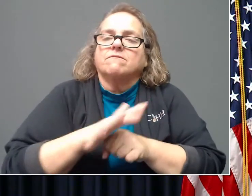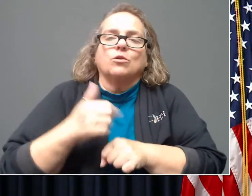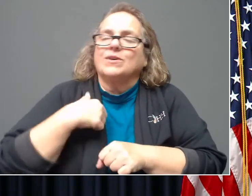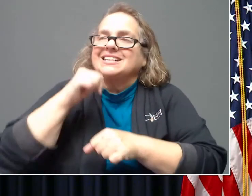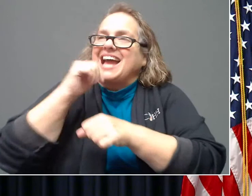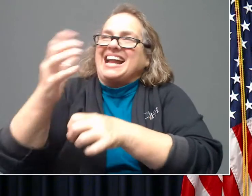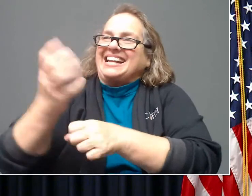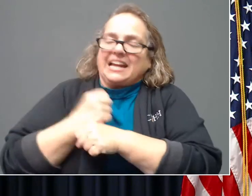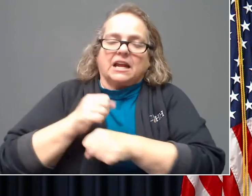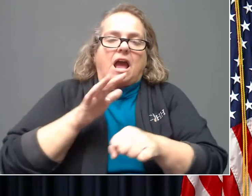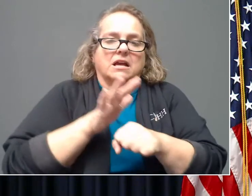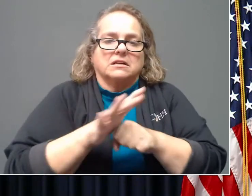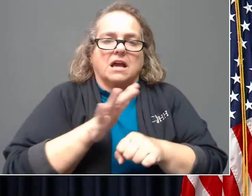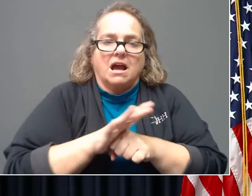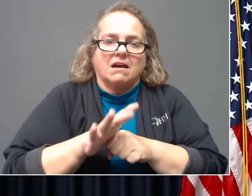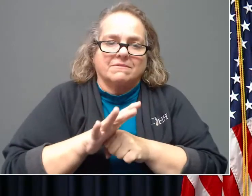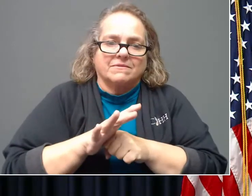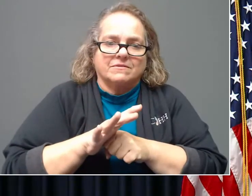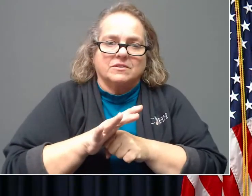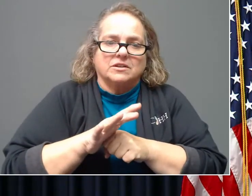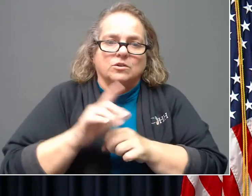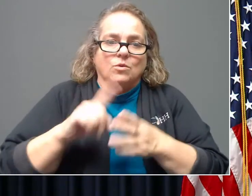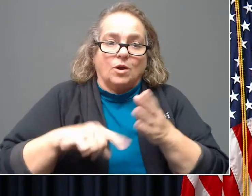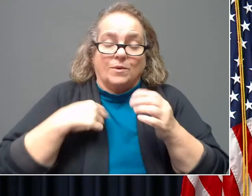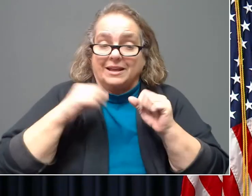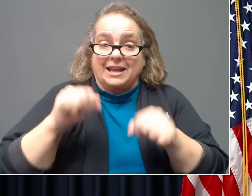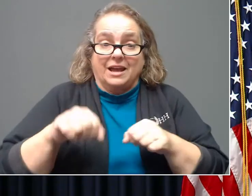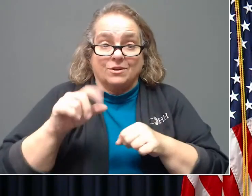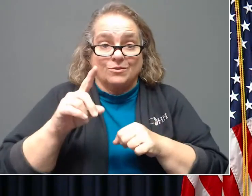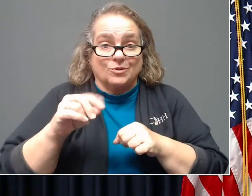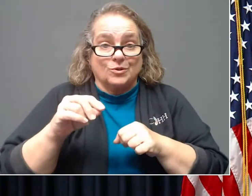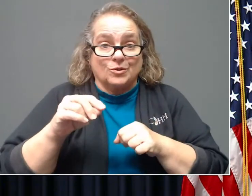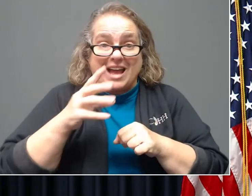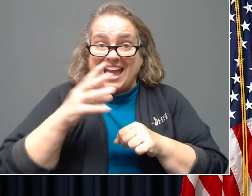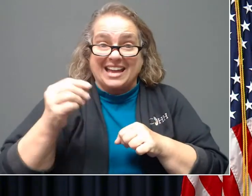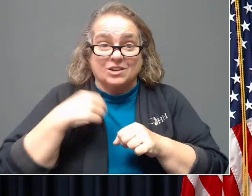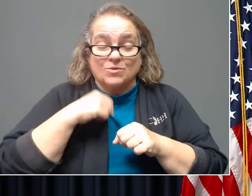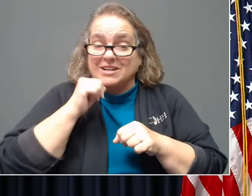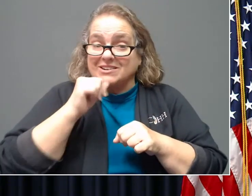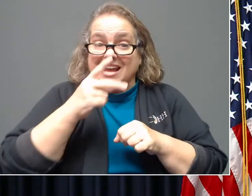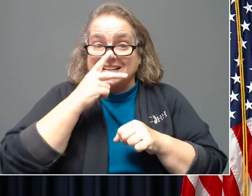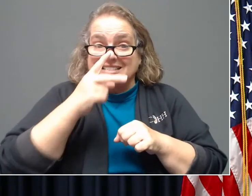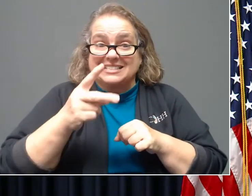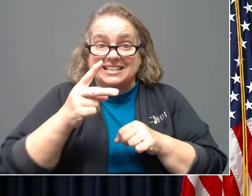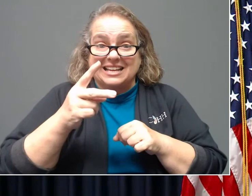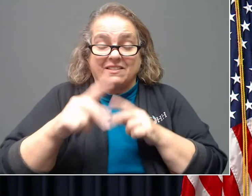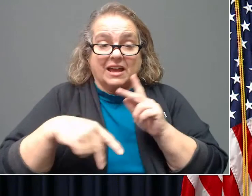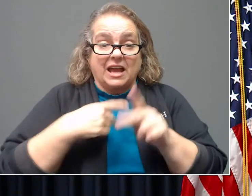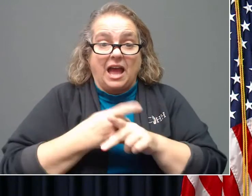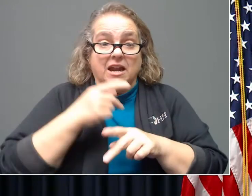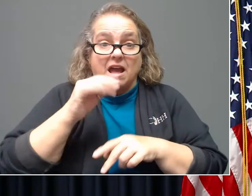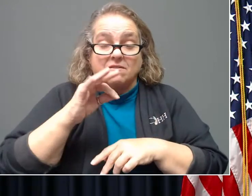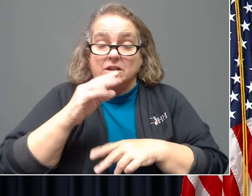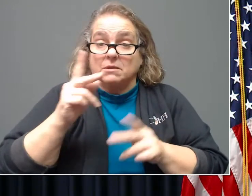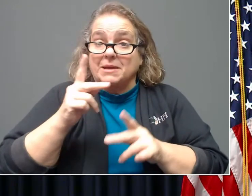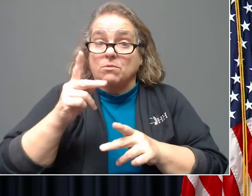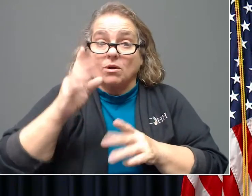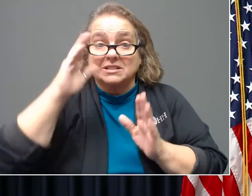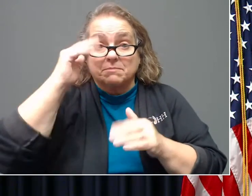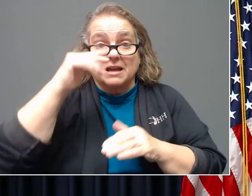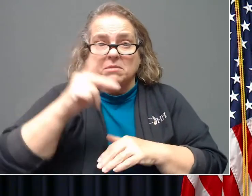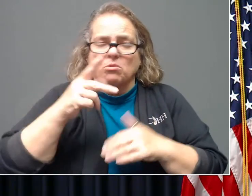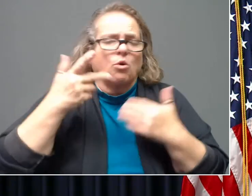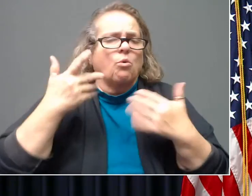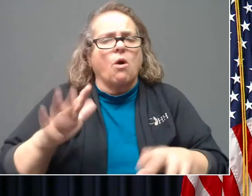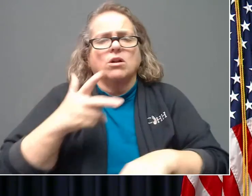enough of what we can do. And we're not seeing the type of vaccine hesitancy that people expected at the moment. We're seeing